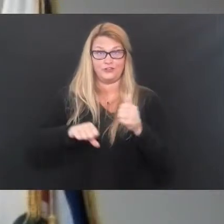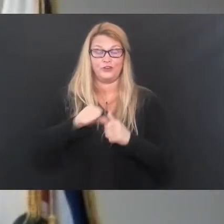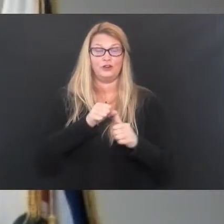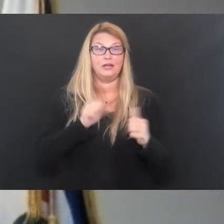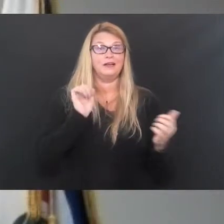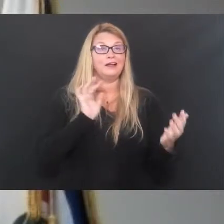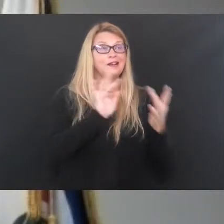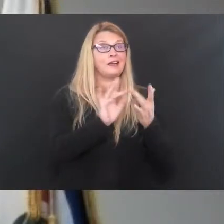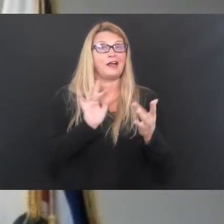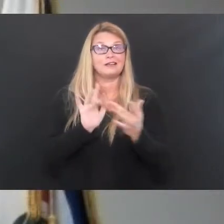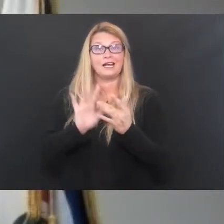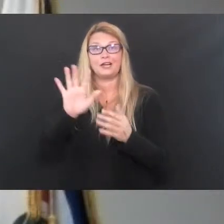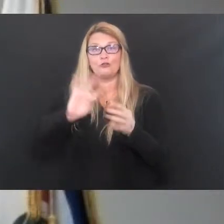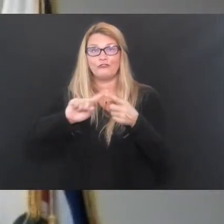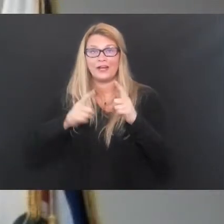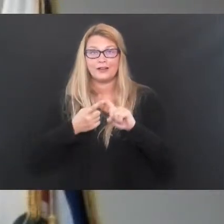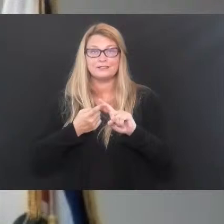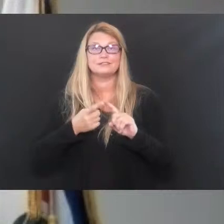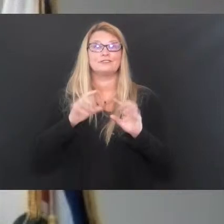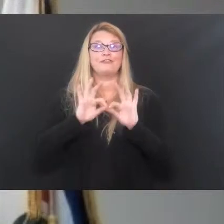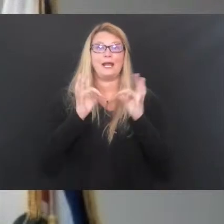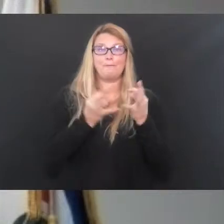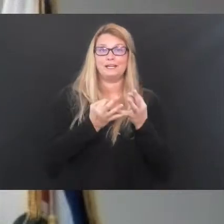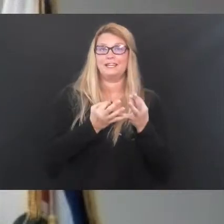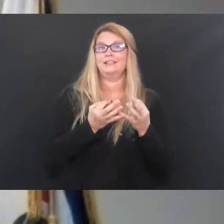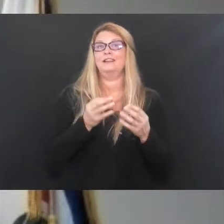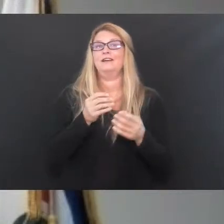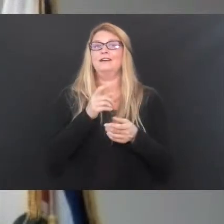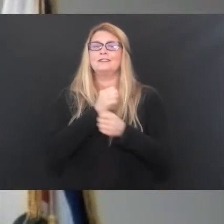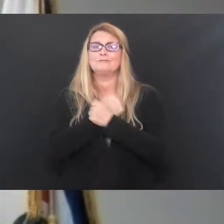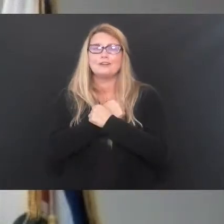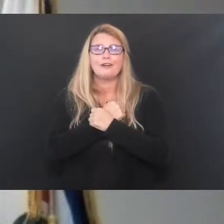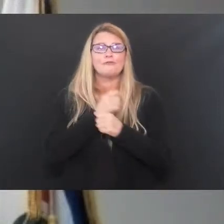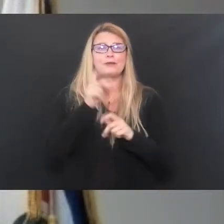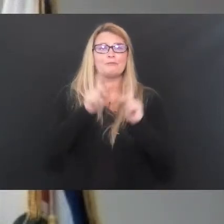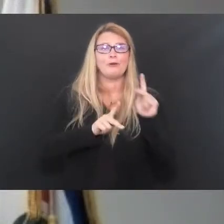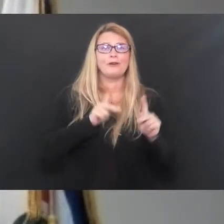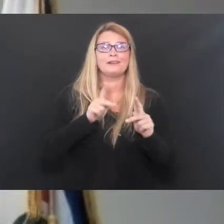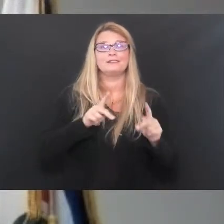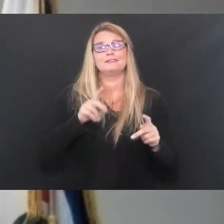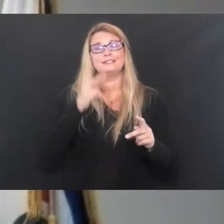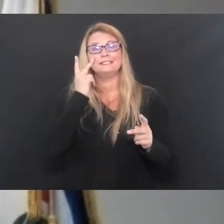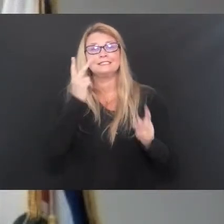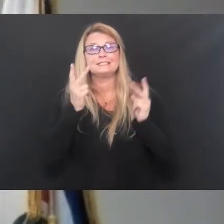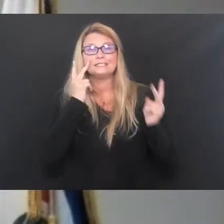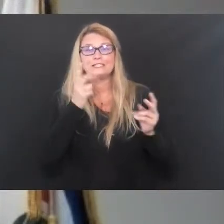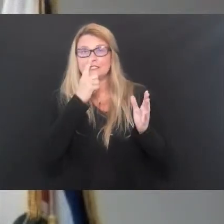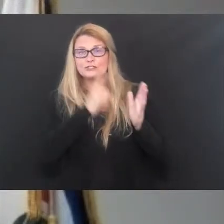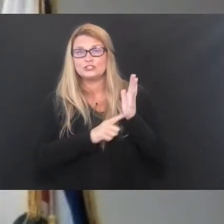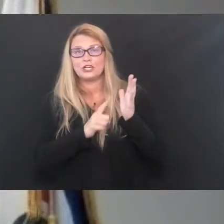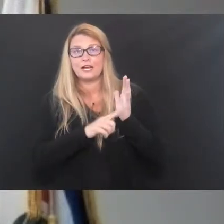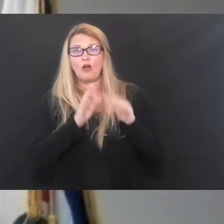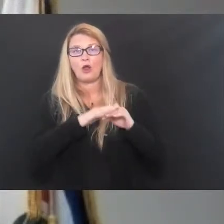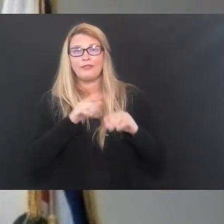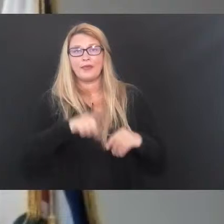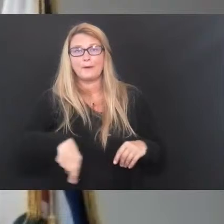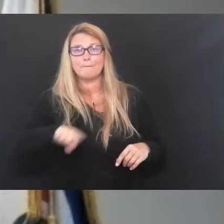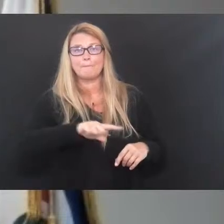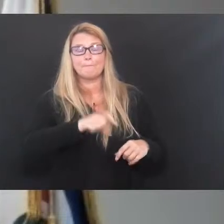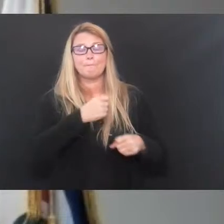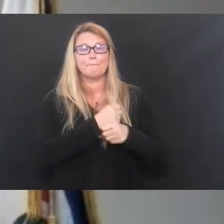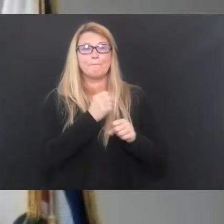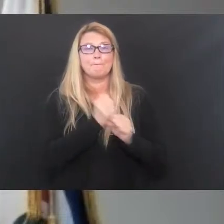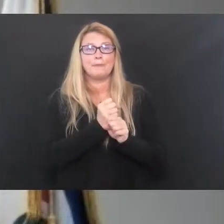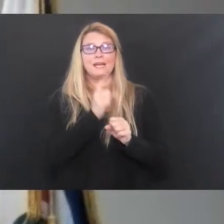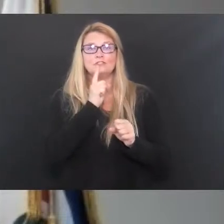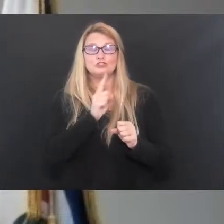friends, and loved ones and check in, make sure they're all right. Providing social support and making connections is